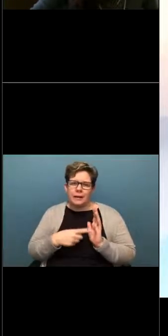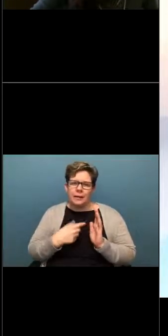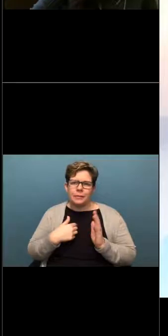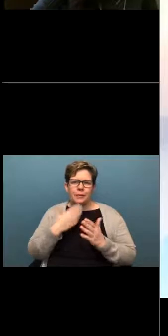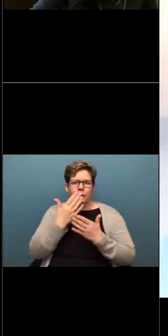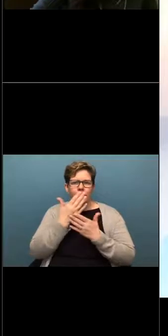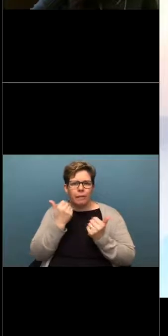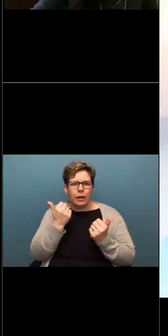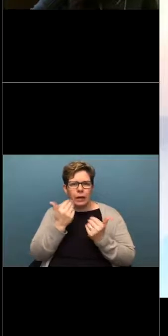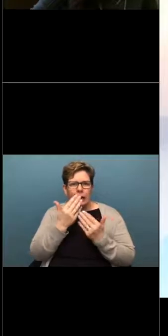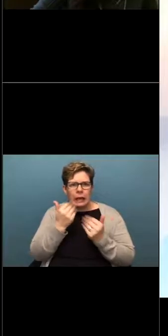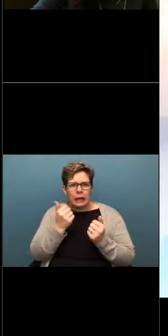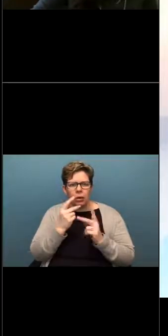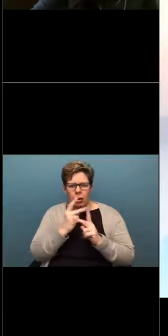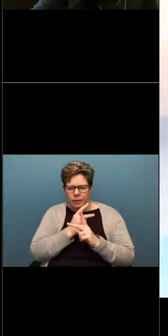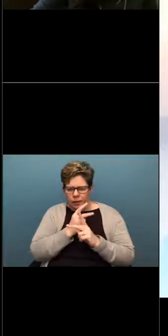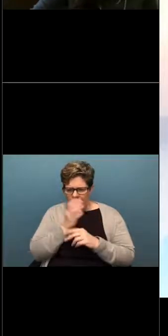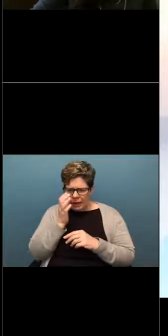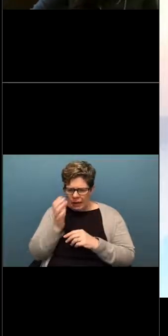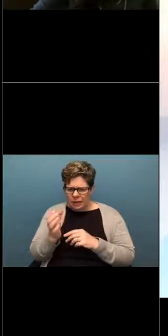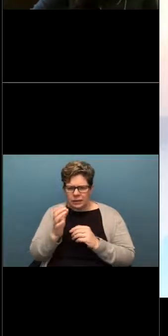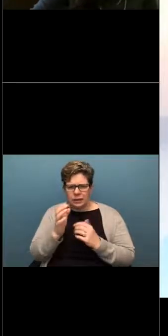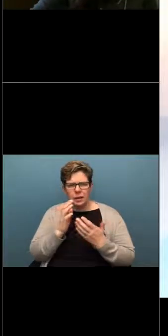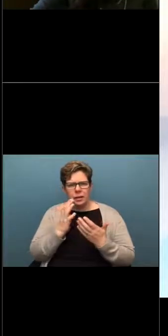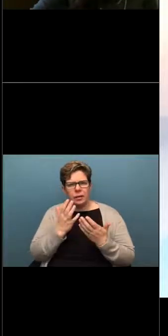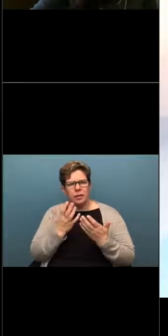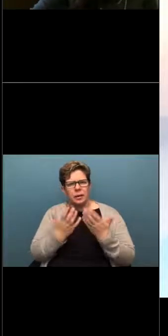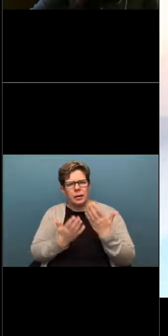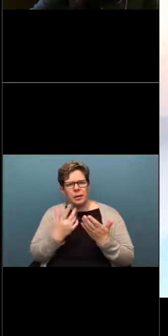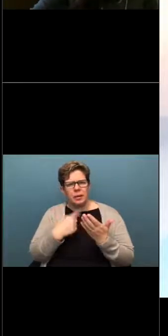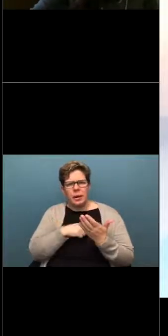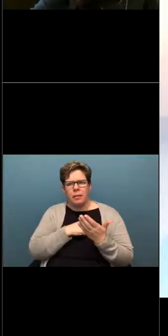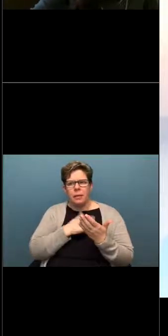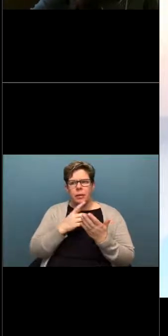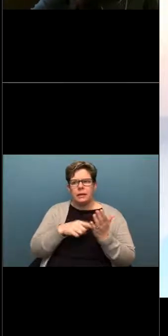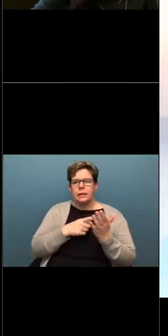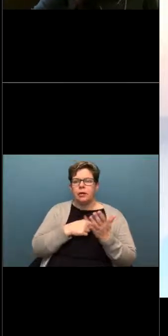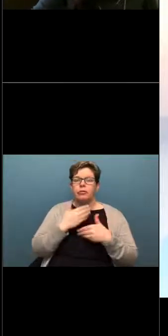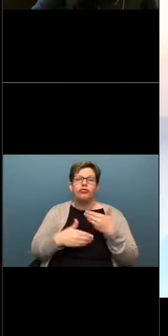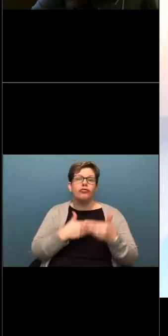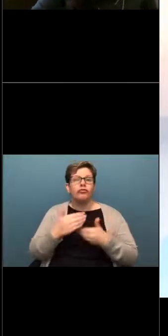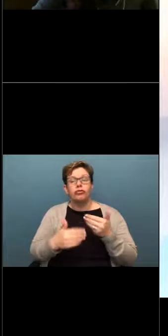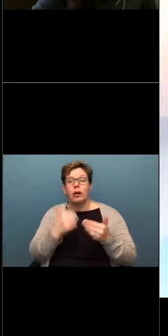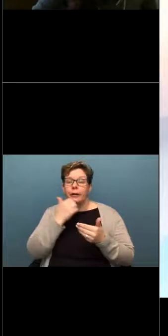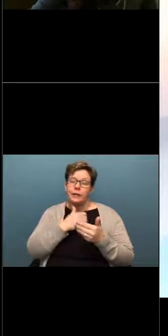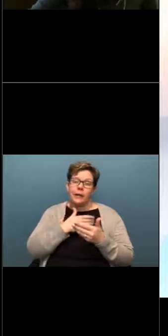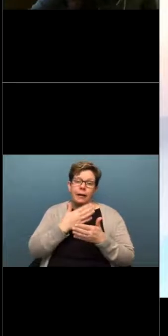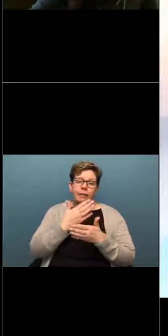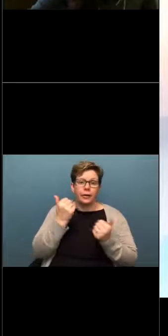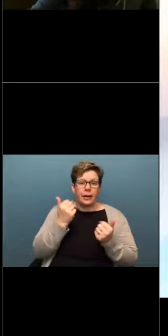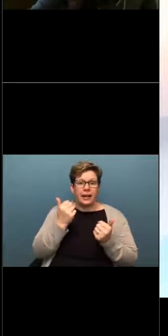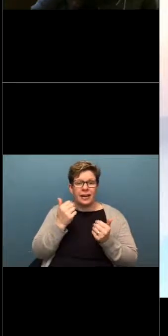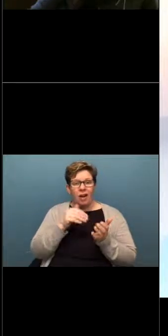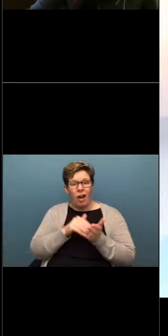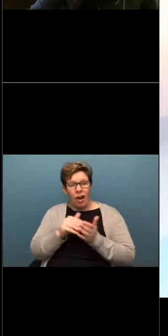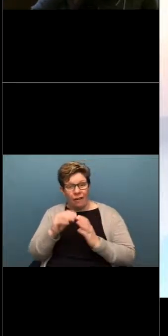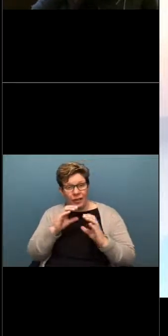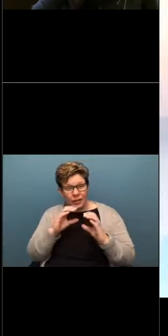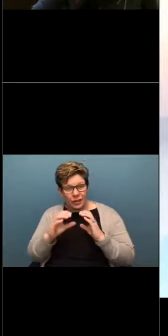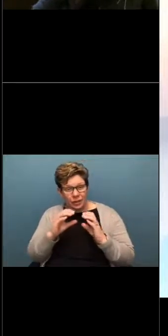these concepts and approaches to care with the people that we're caring for. A lot of times, poor communication issues